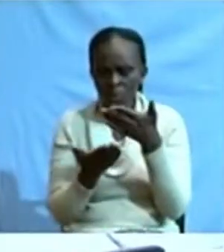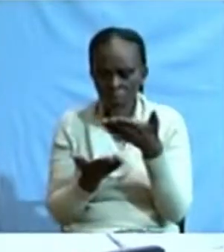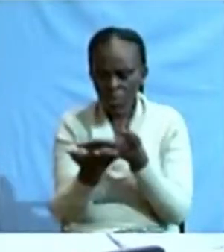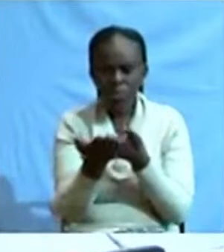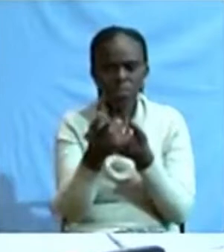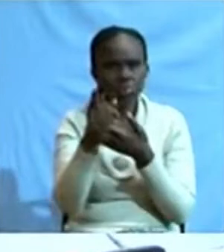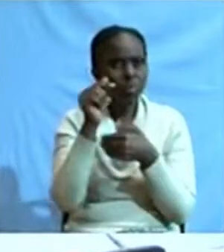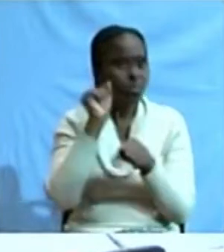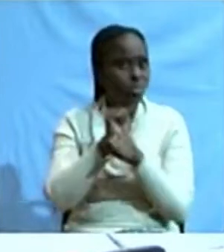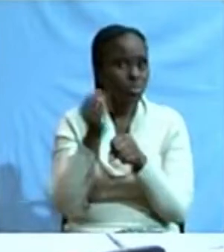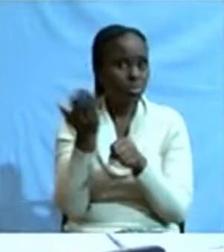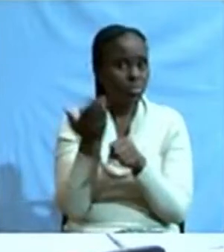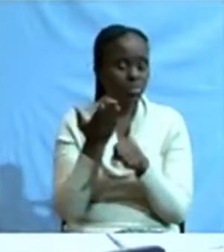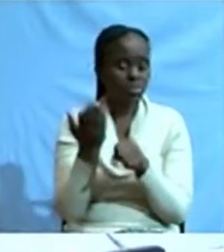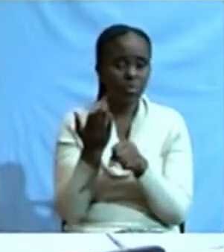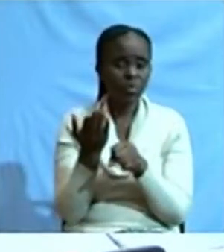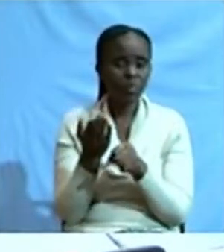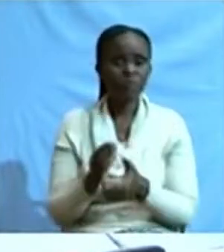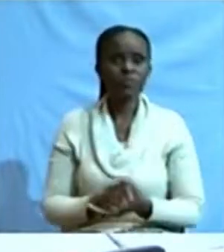that?